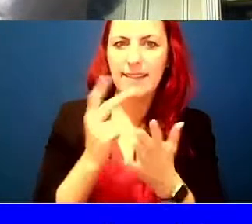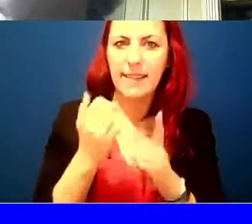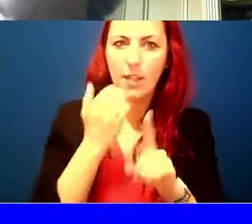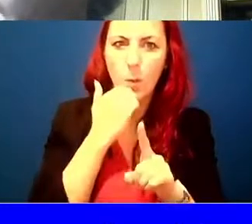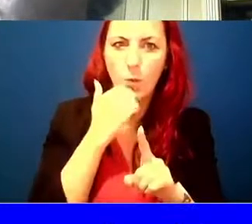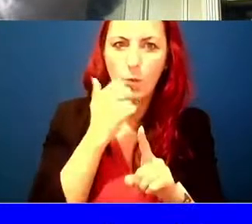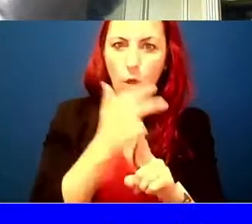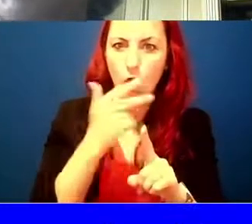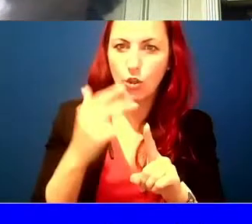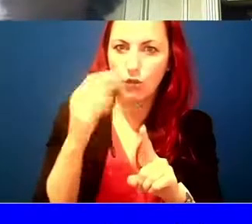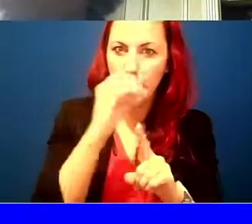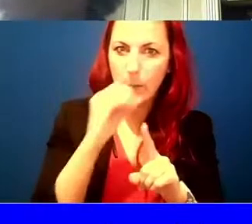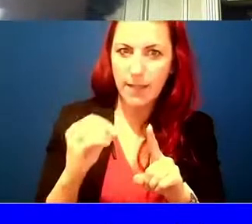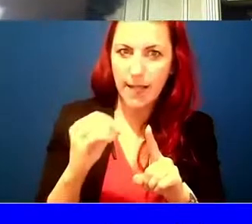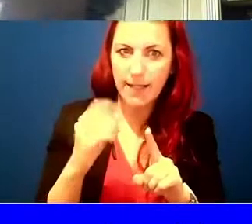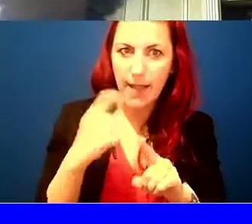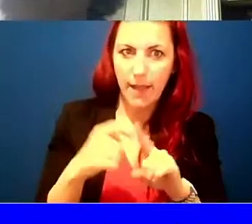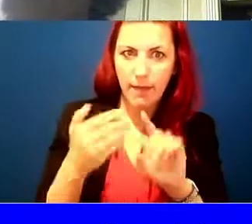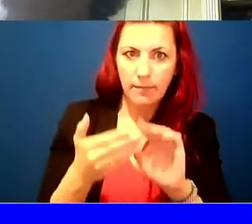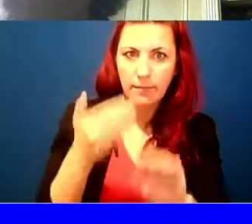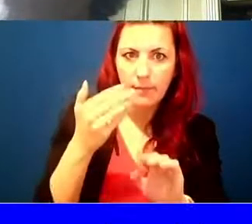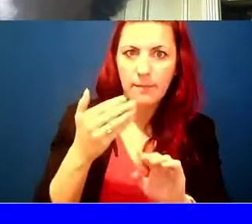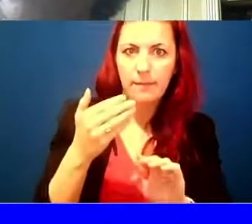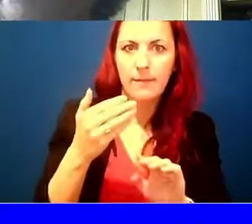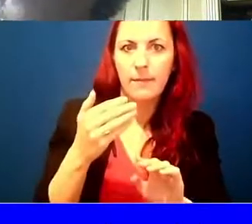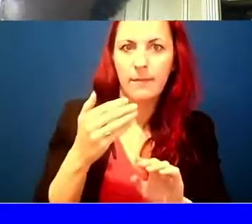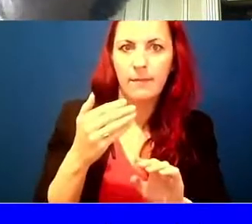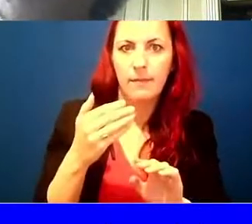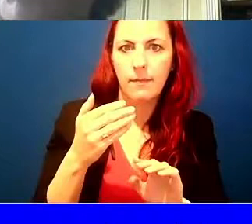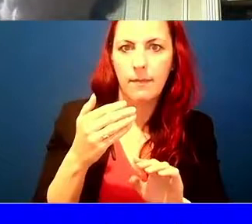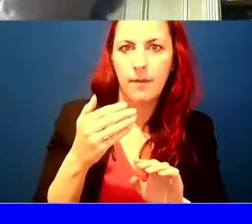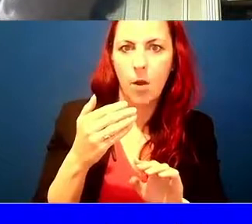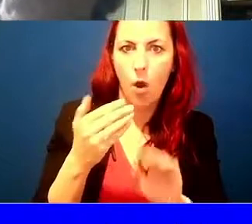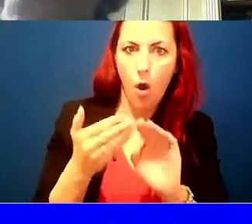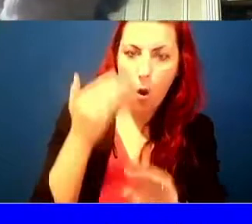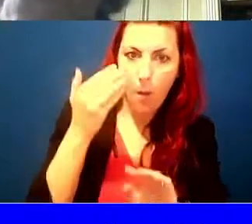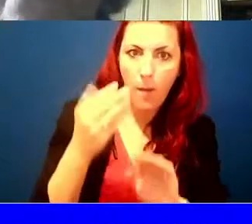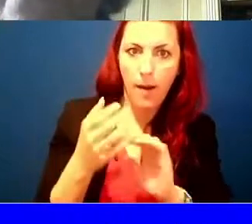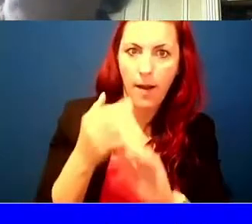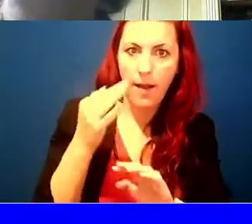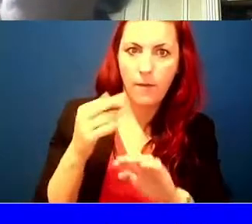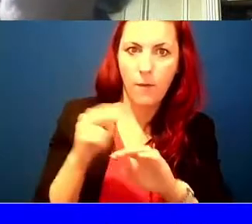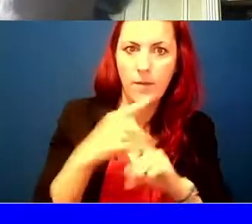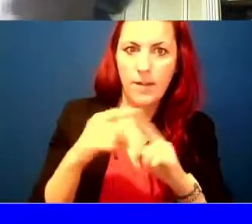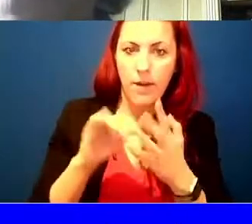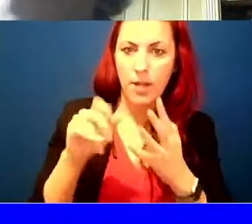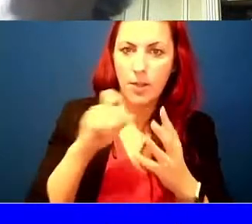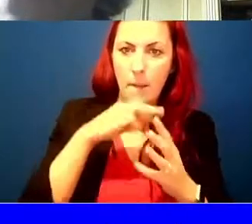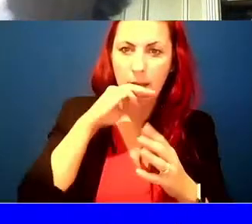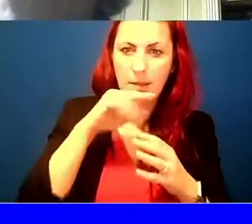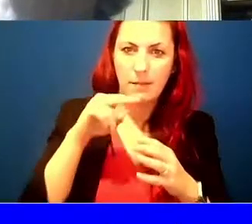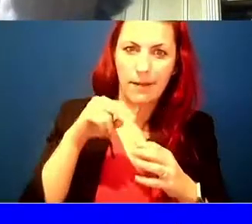if a person goes up to 80s, in their 80s, that can increase to almost 30%.